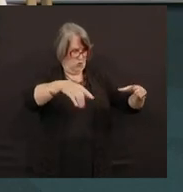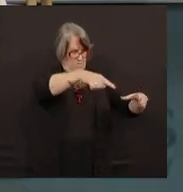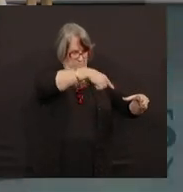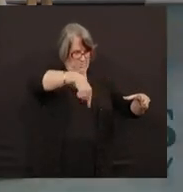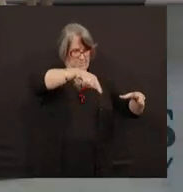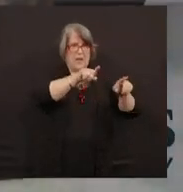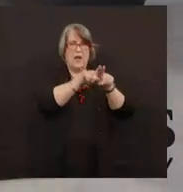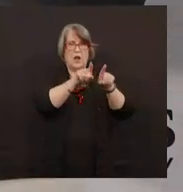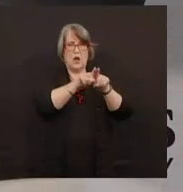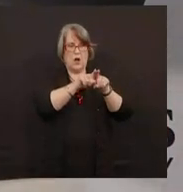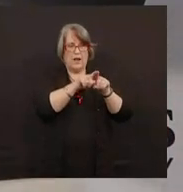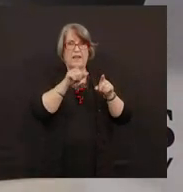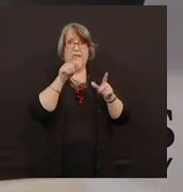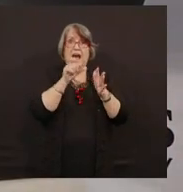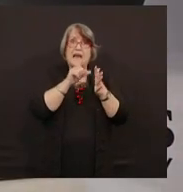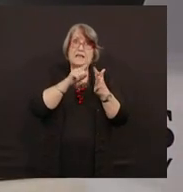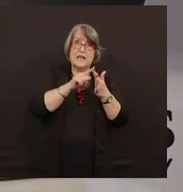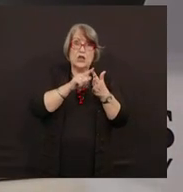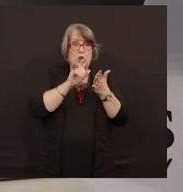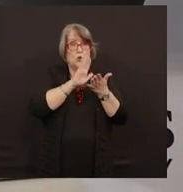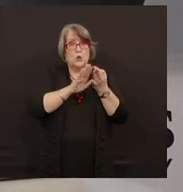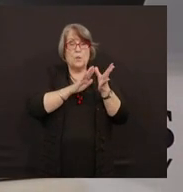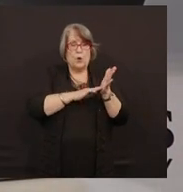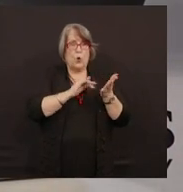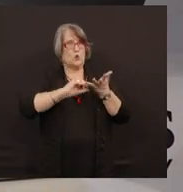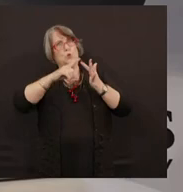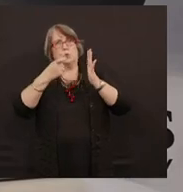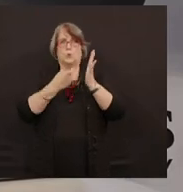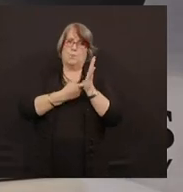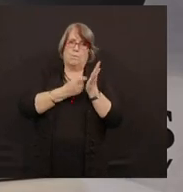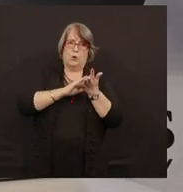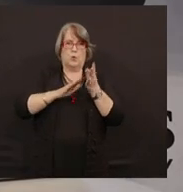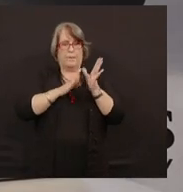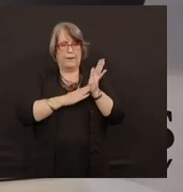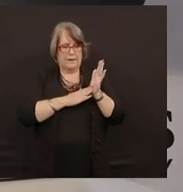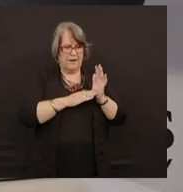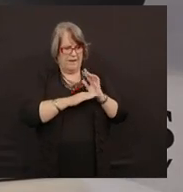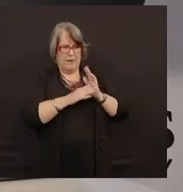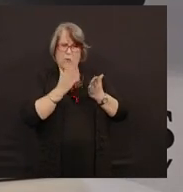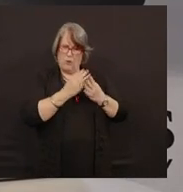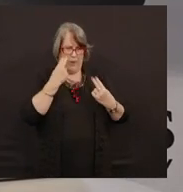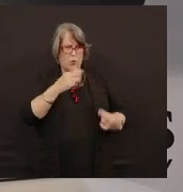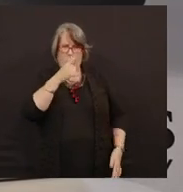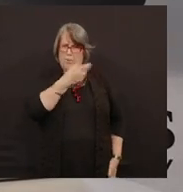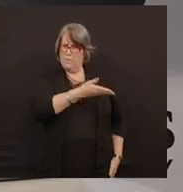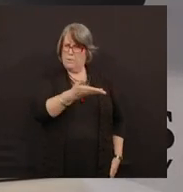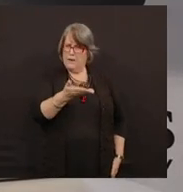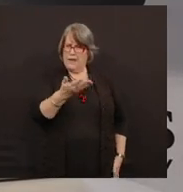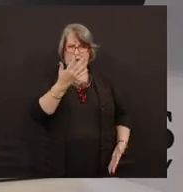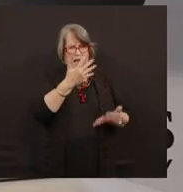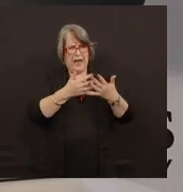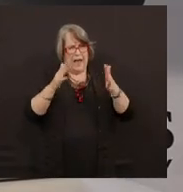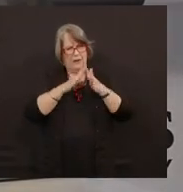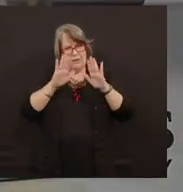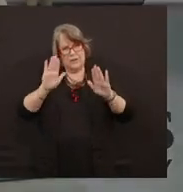either dehumanised or superhumanised, mm-hmm. rather than being just seen as normal people. So how do you